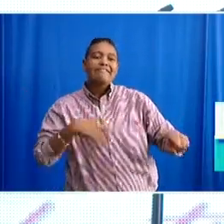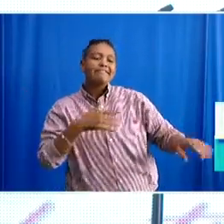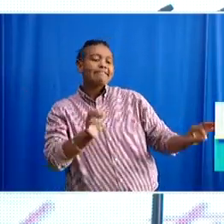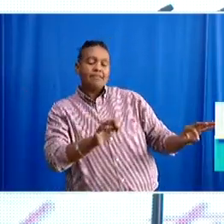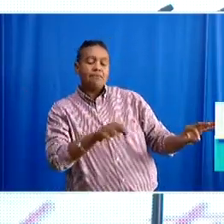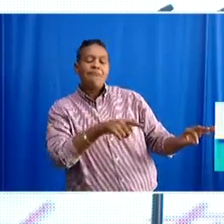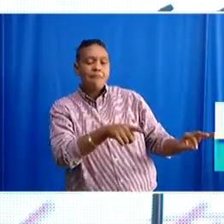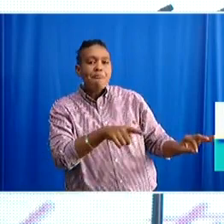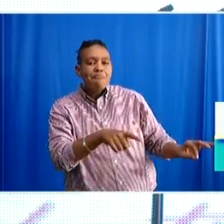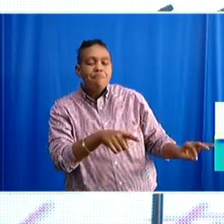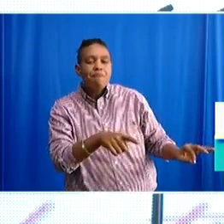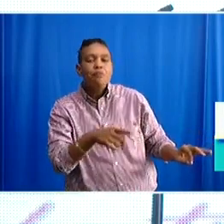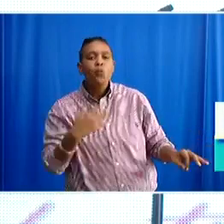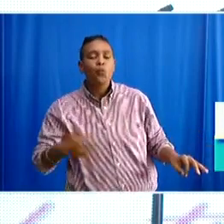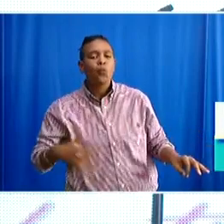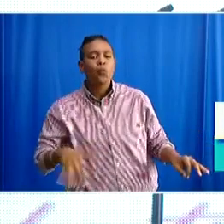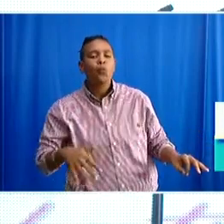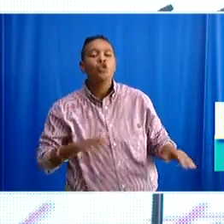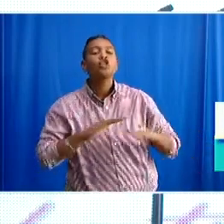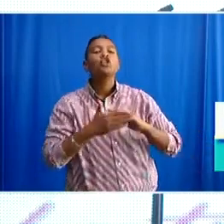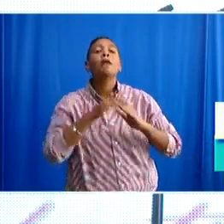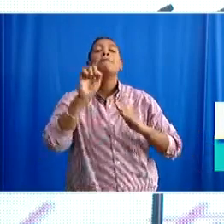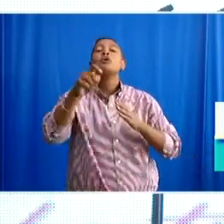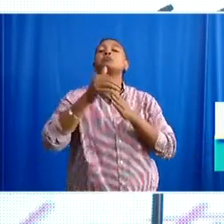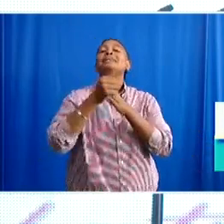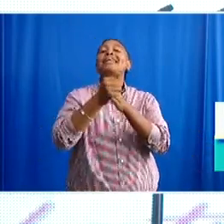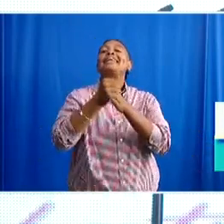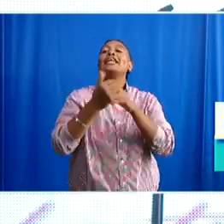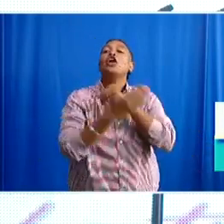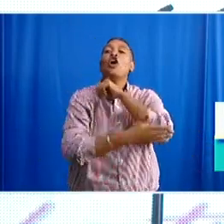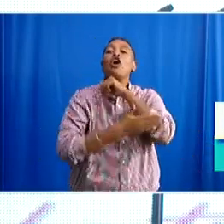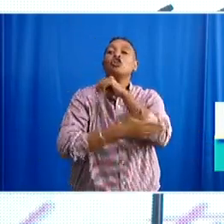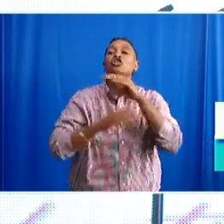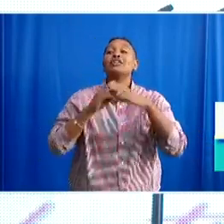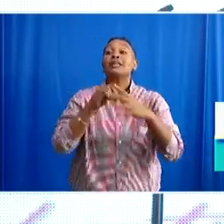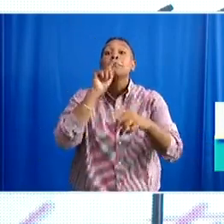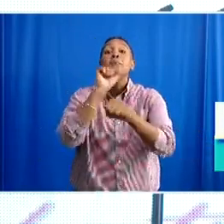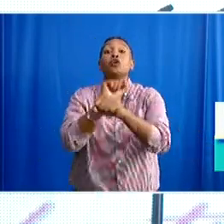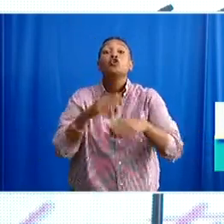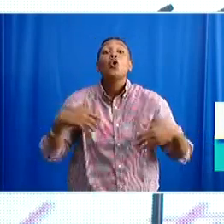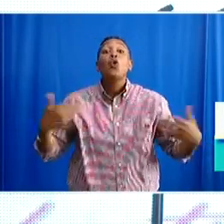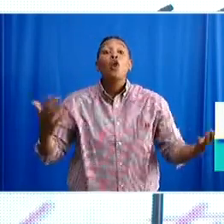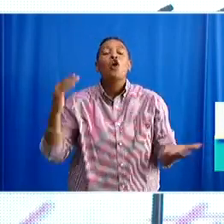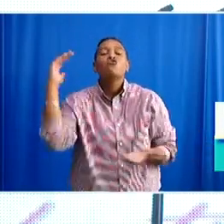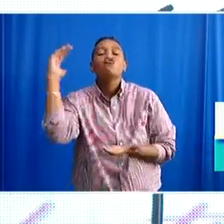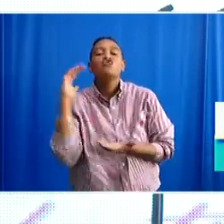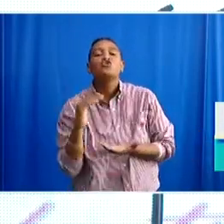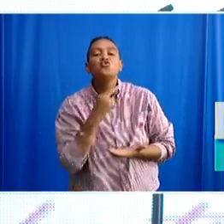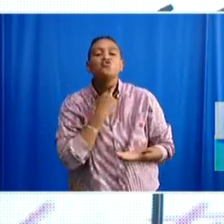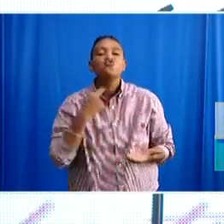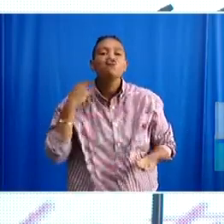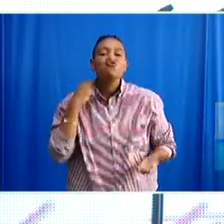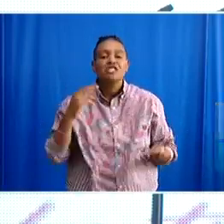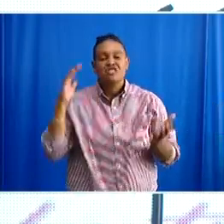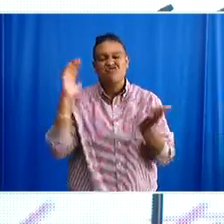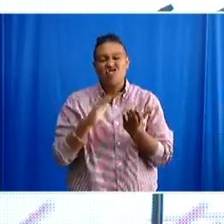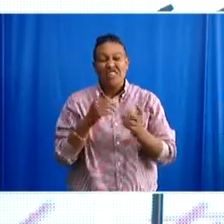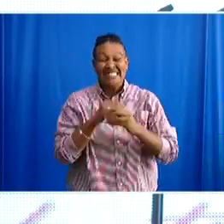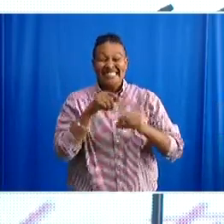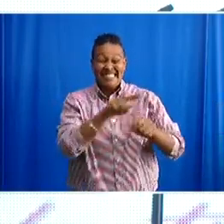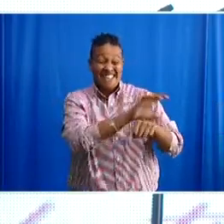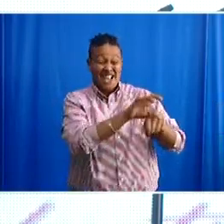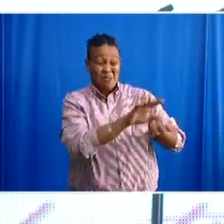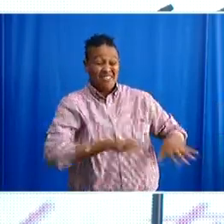overstated. Jamaica must be the leading country in ensuring reduced risk reduction within the